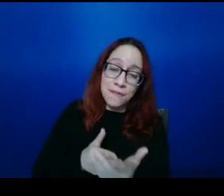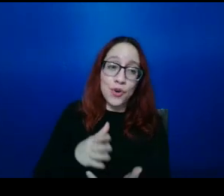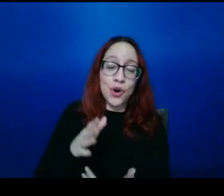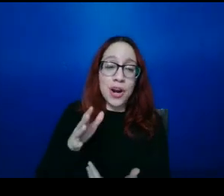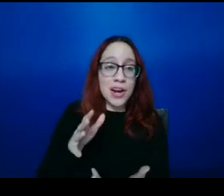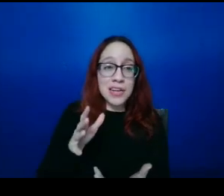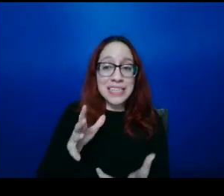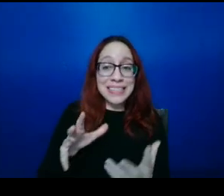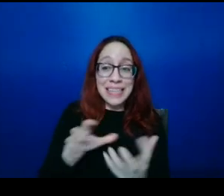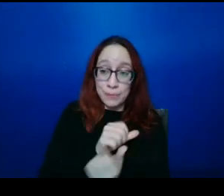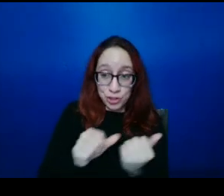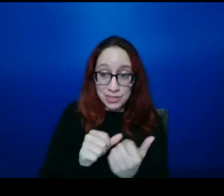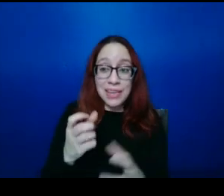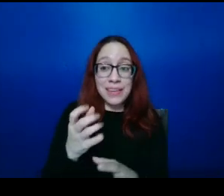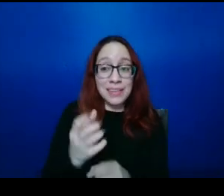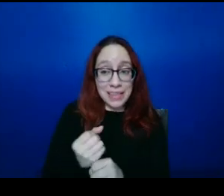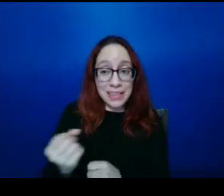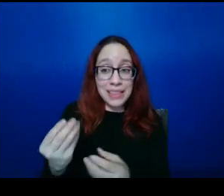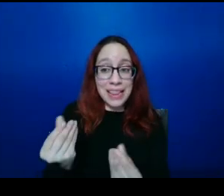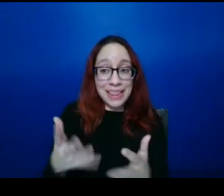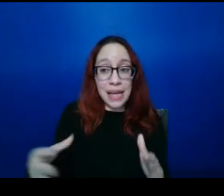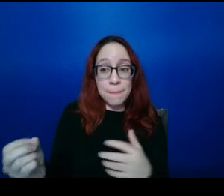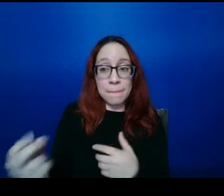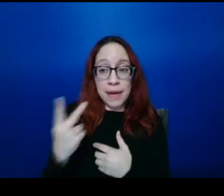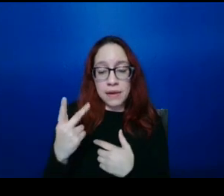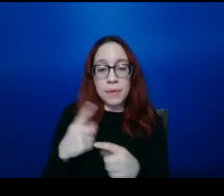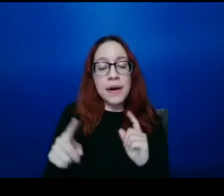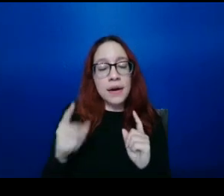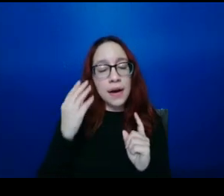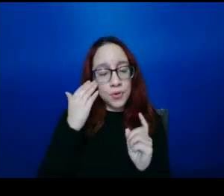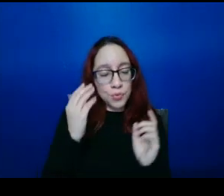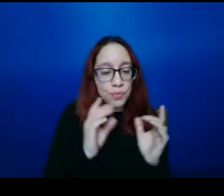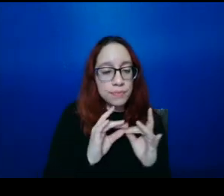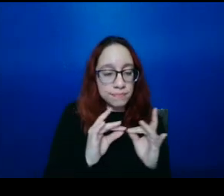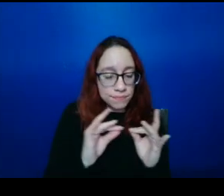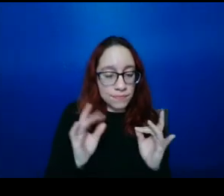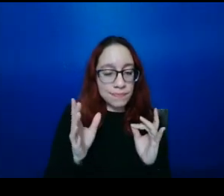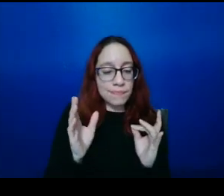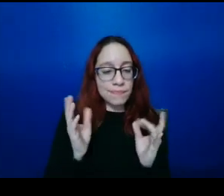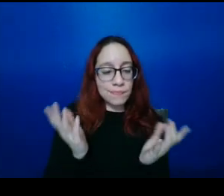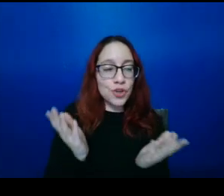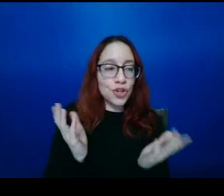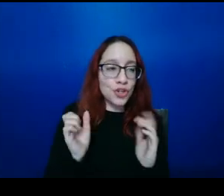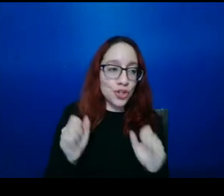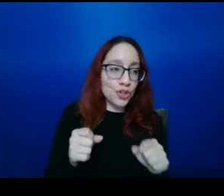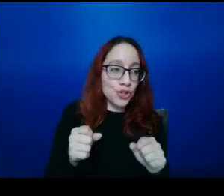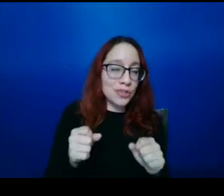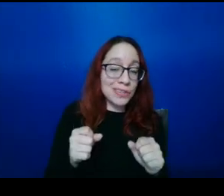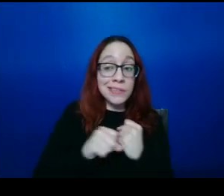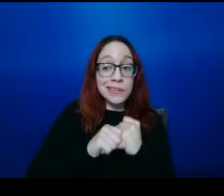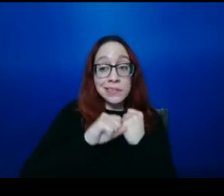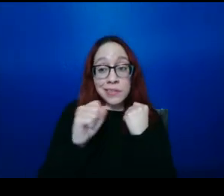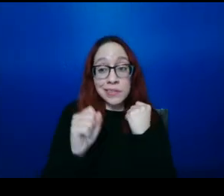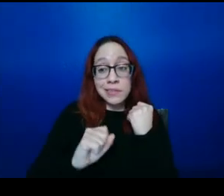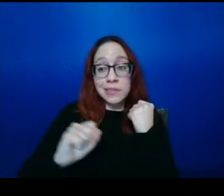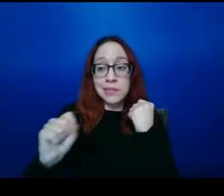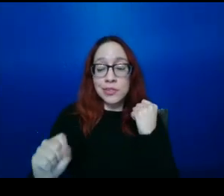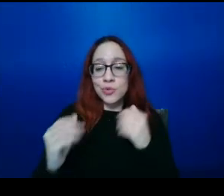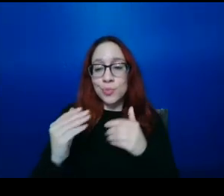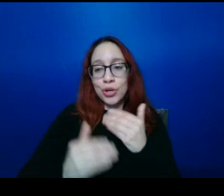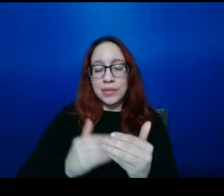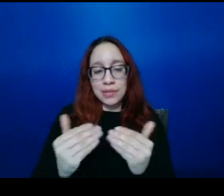ideal situation. However, as mentioned before, it could be a very lengthy process where